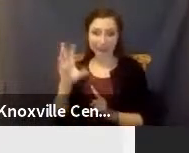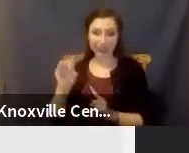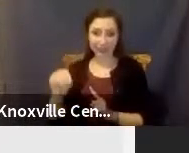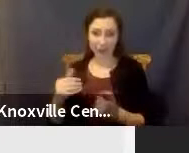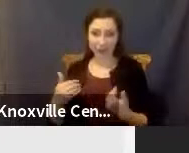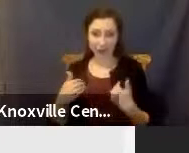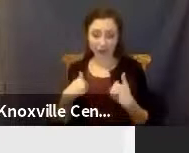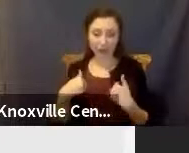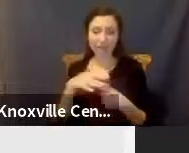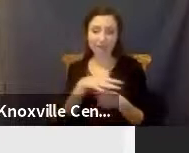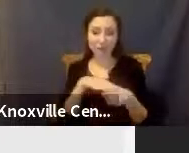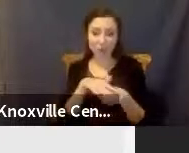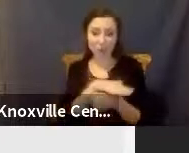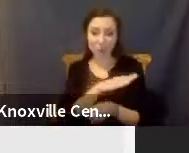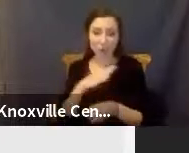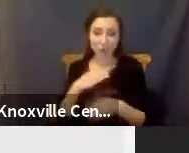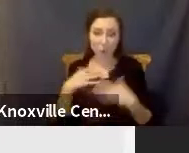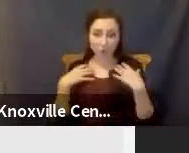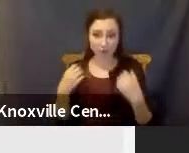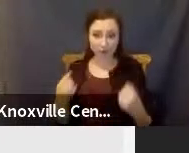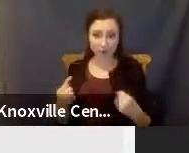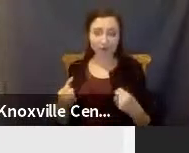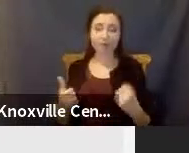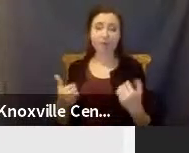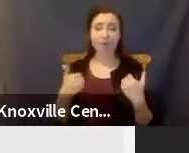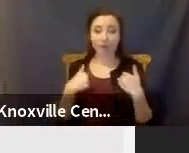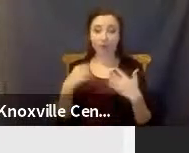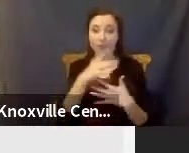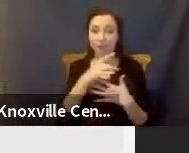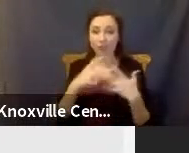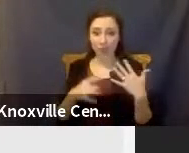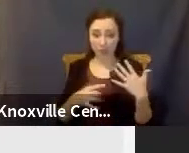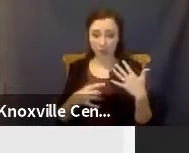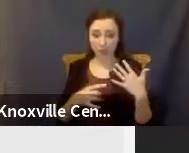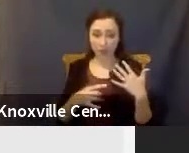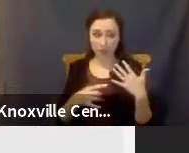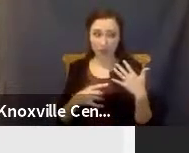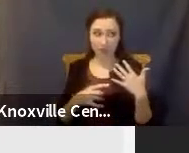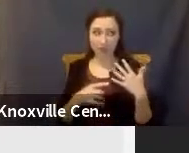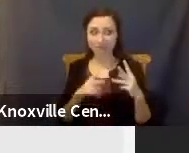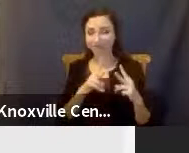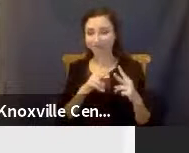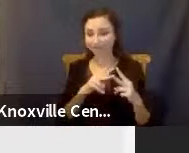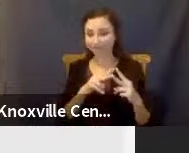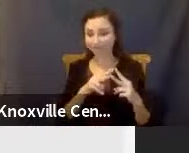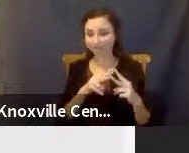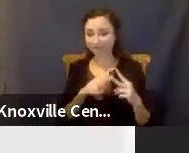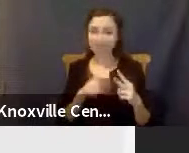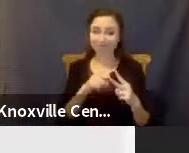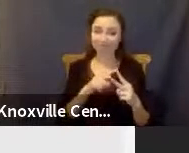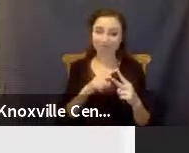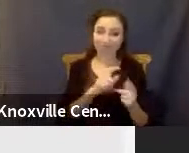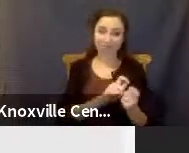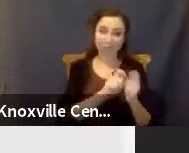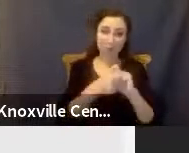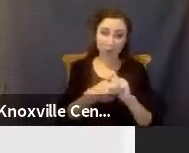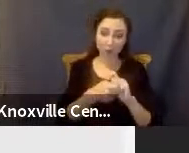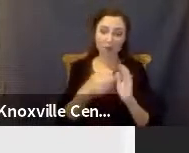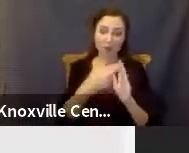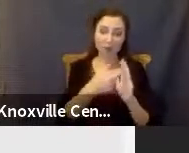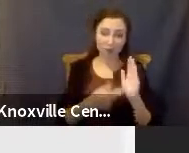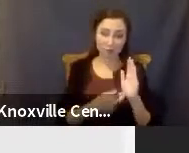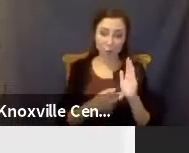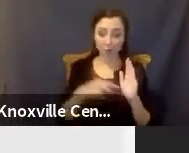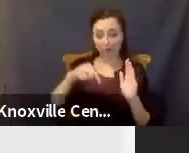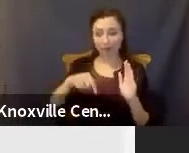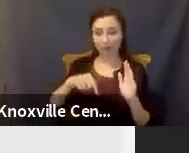have local boards of health have the option of either of modifying these rules, or at least this one